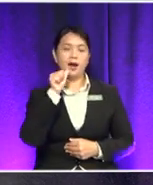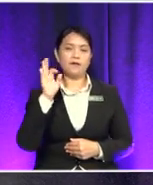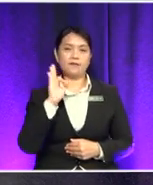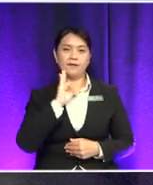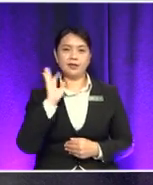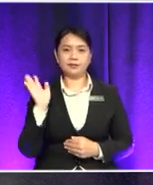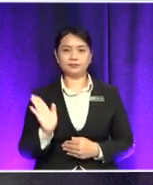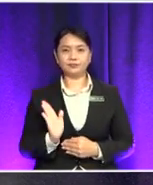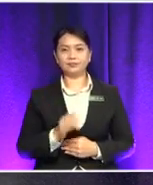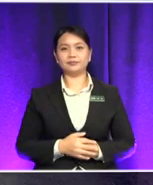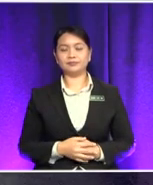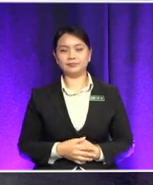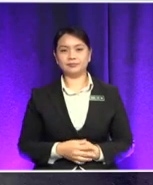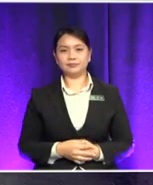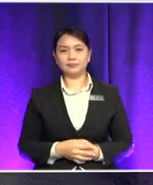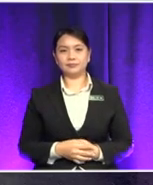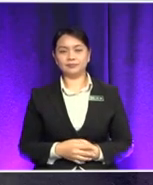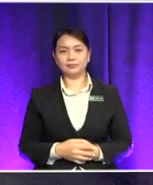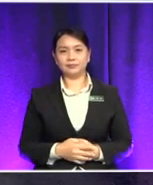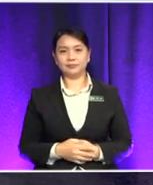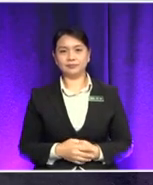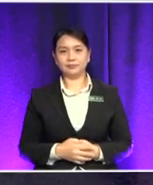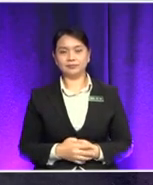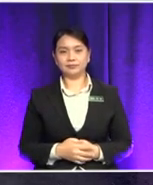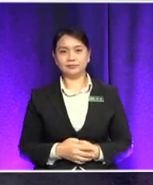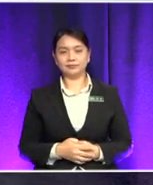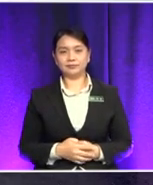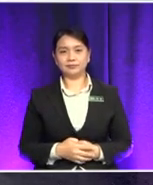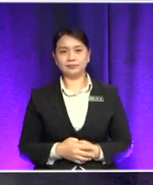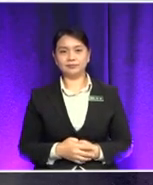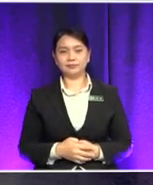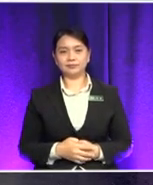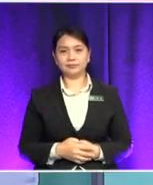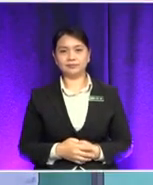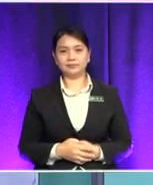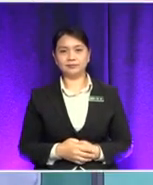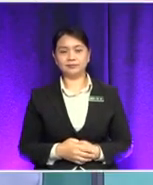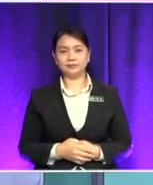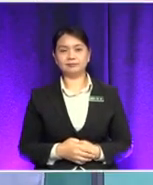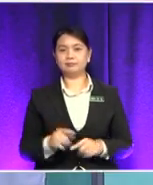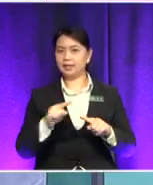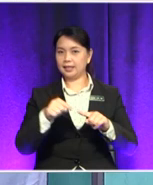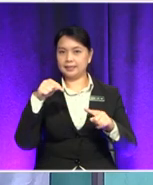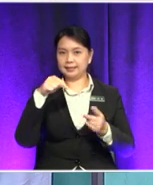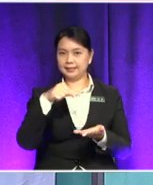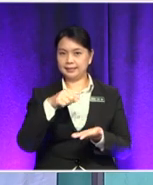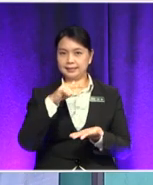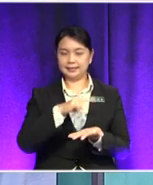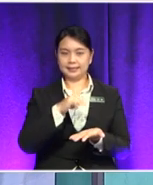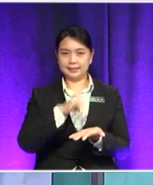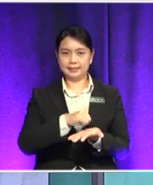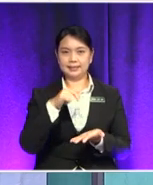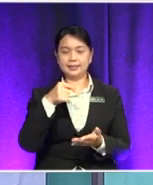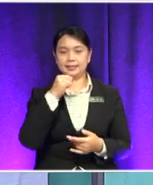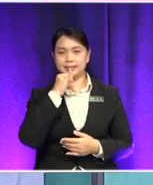go. One good candy job. In your box. Wow. But this is a reminder for everyone. If we can see here,